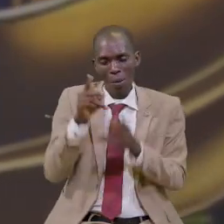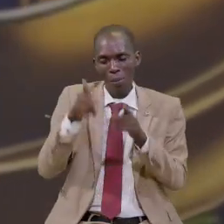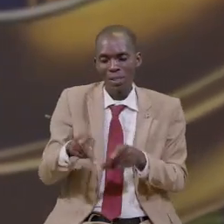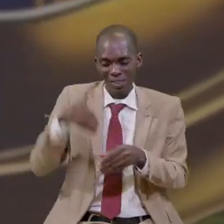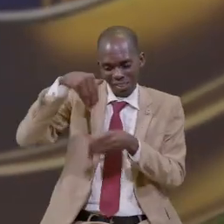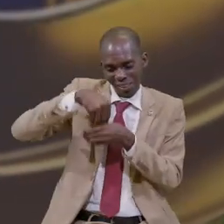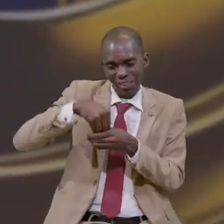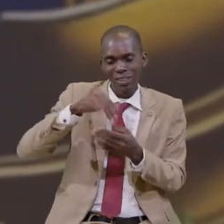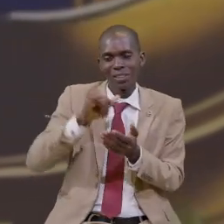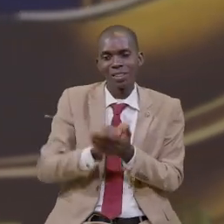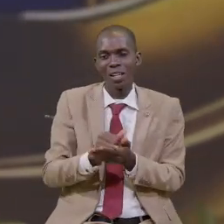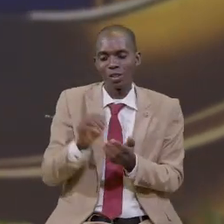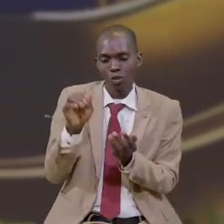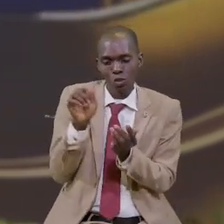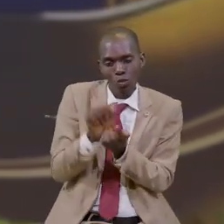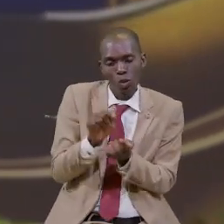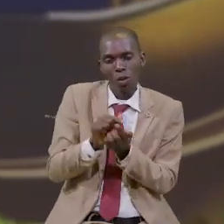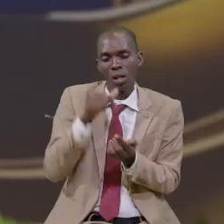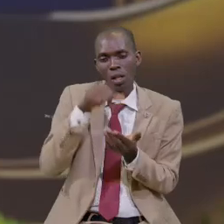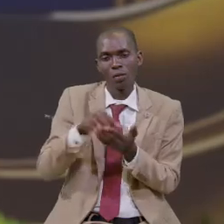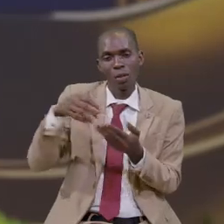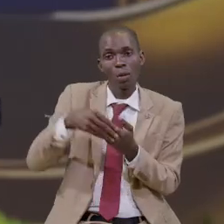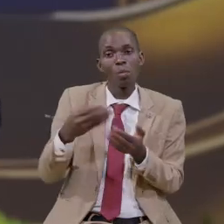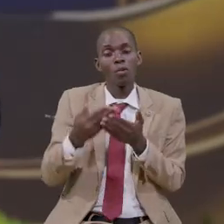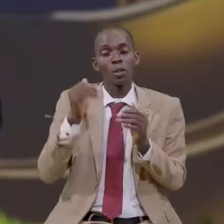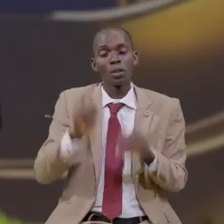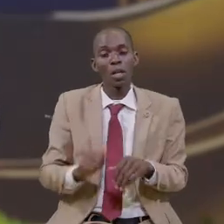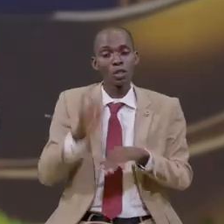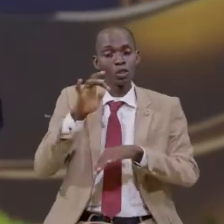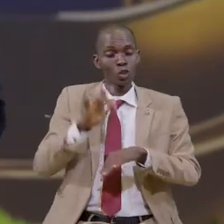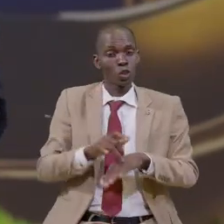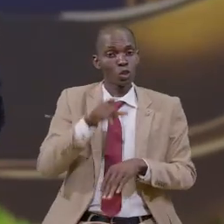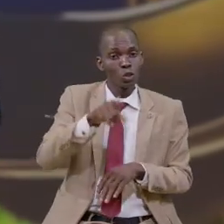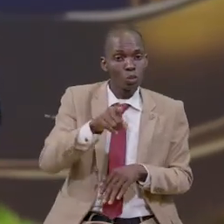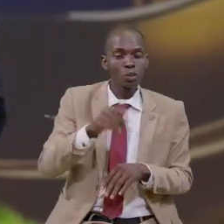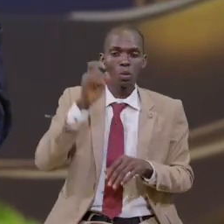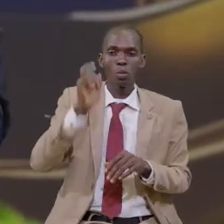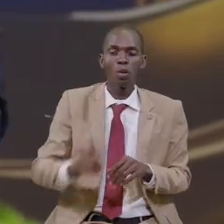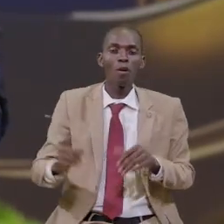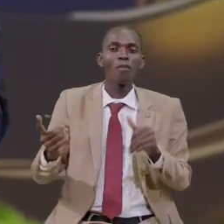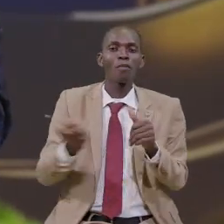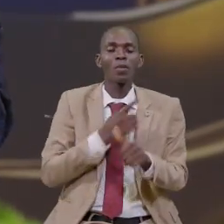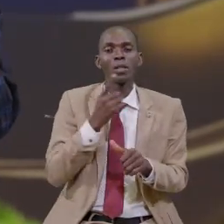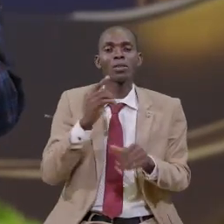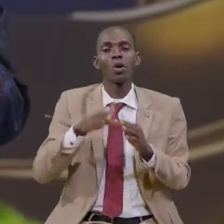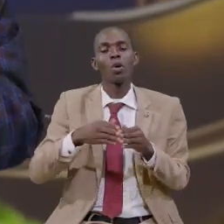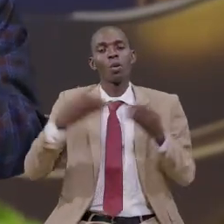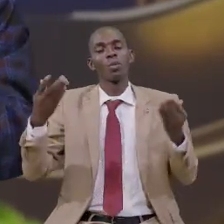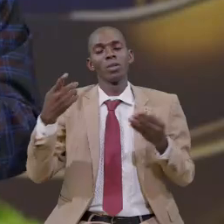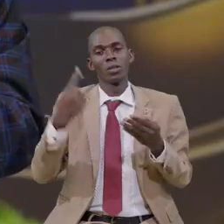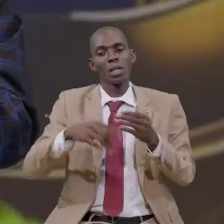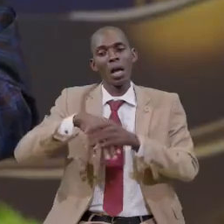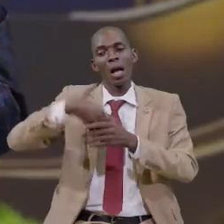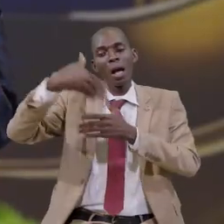to this treasured man, I'm talking about you, they have to get to the outside, outer envelope. Before